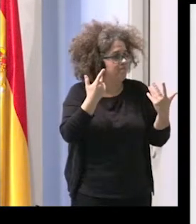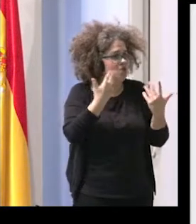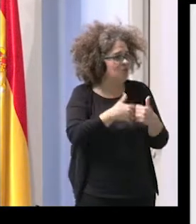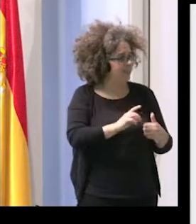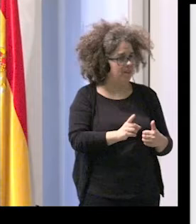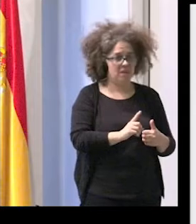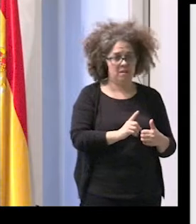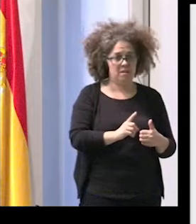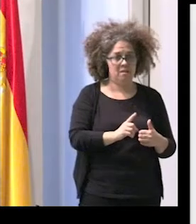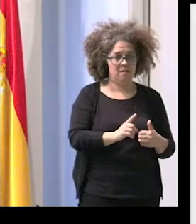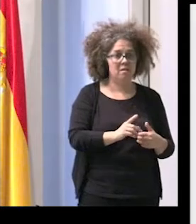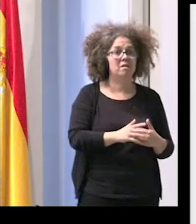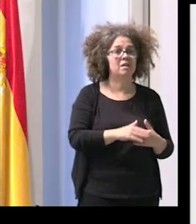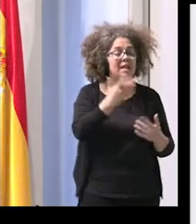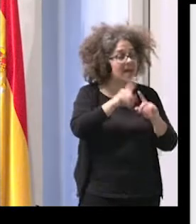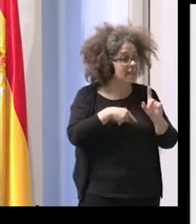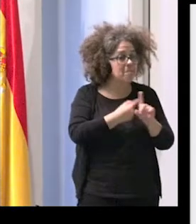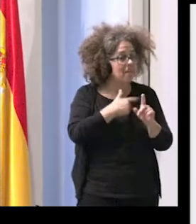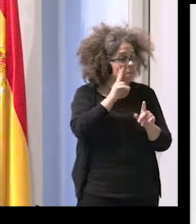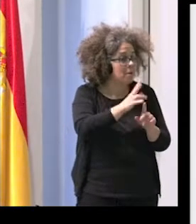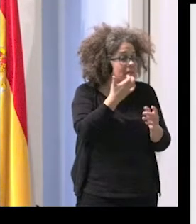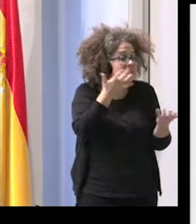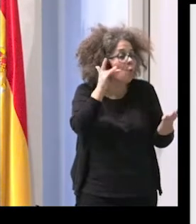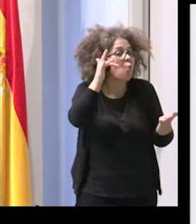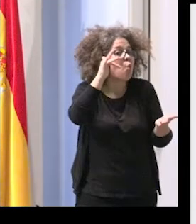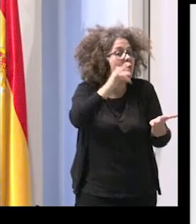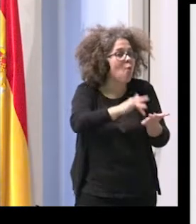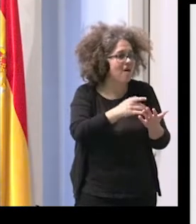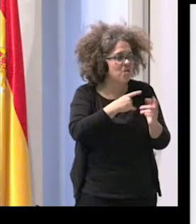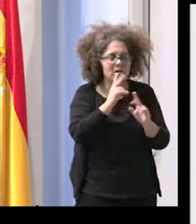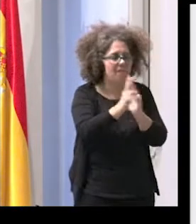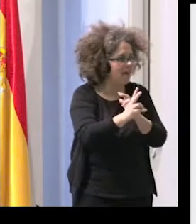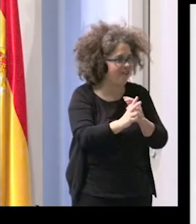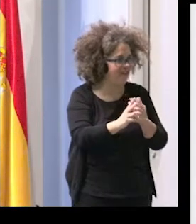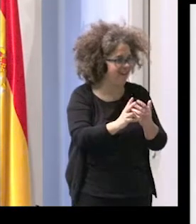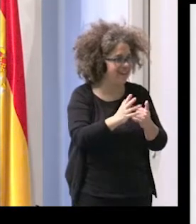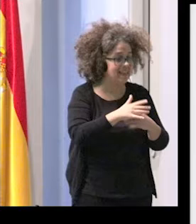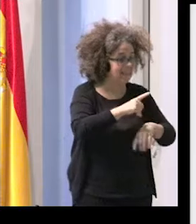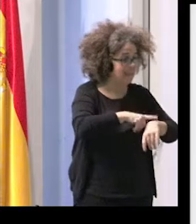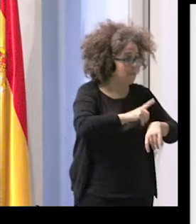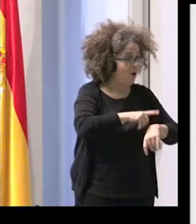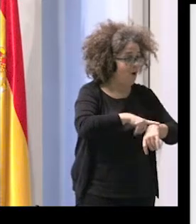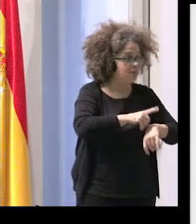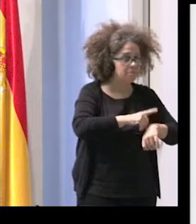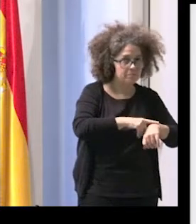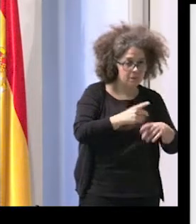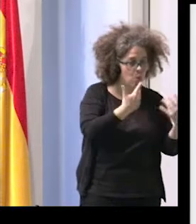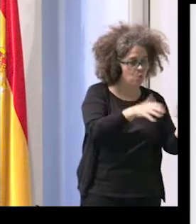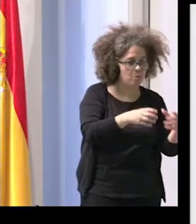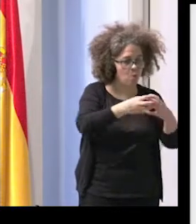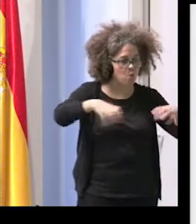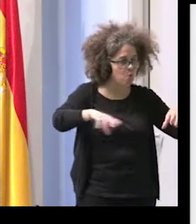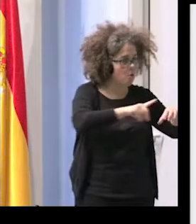that when you look at the reaction time. How long did it take these 2 different groups to make